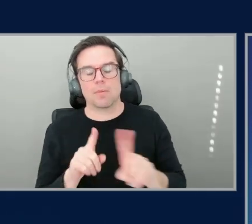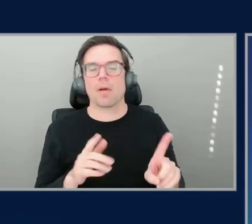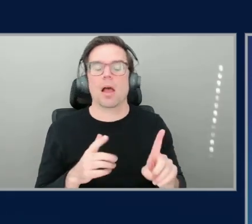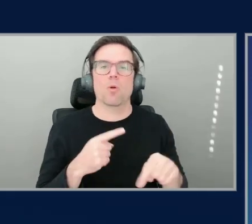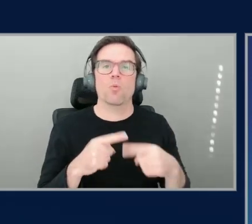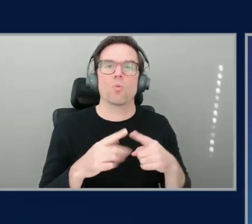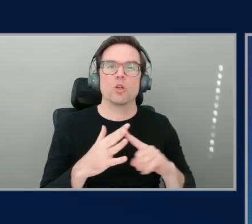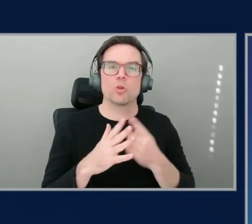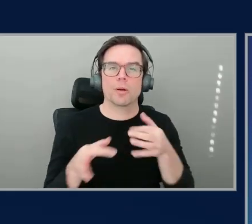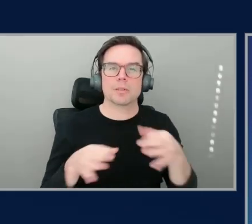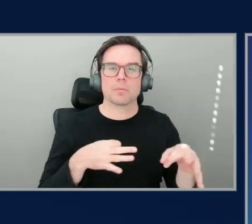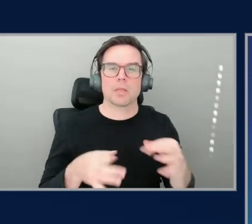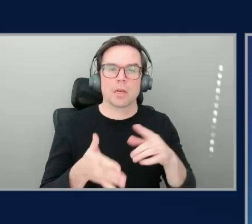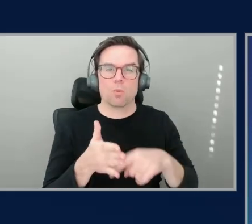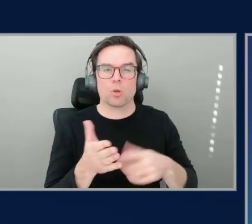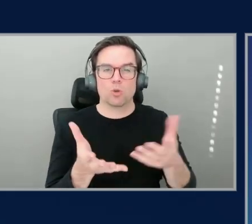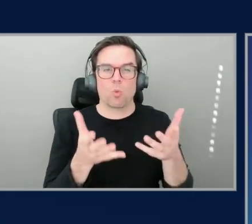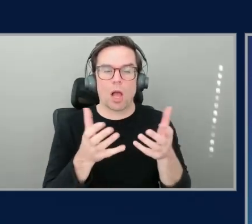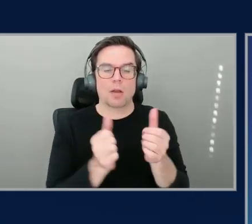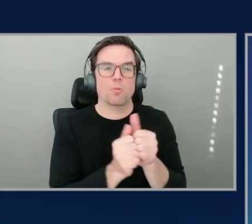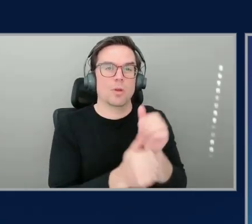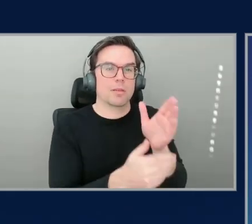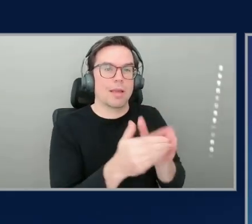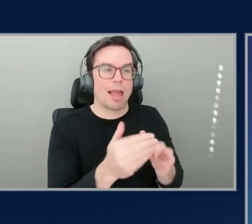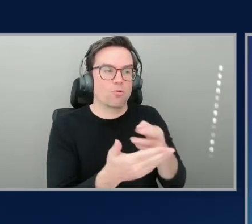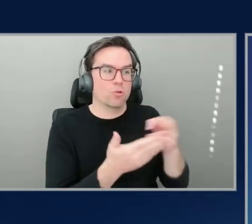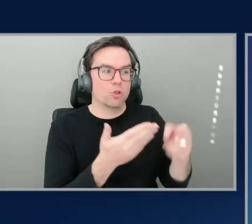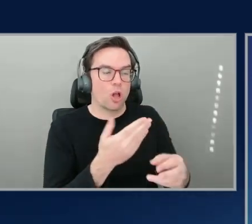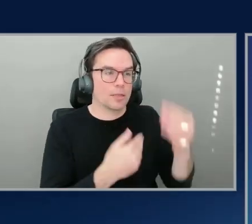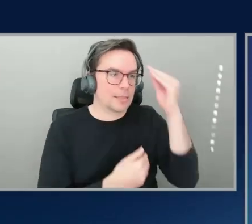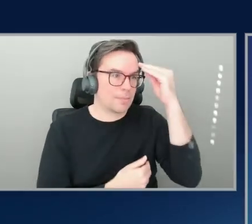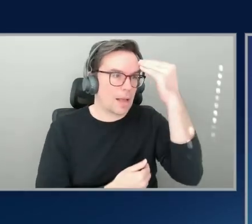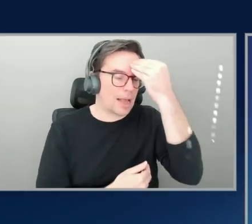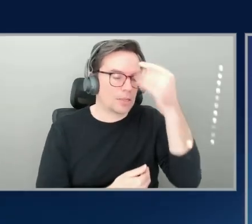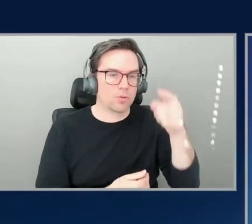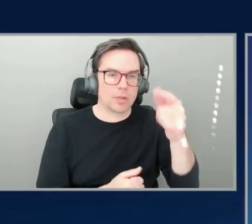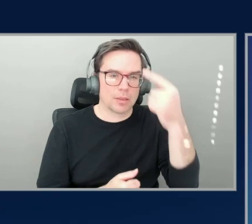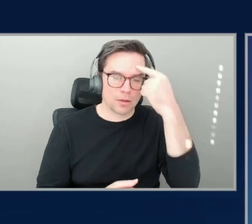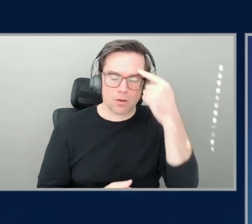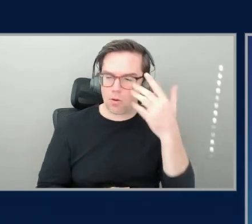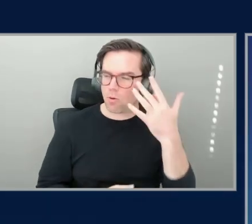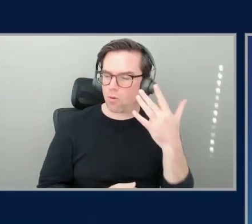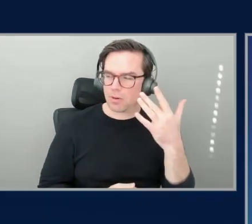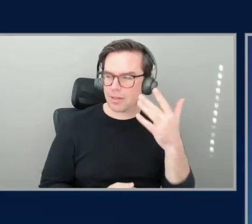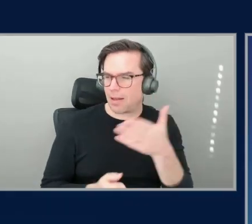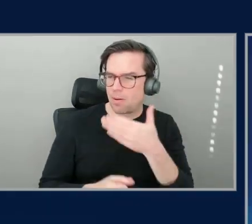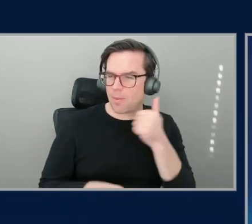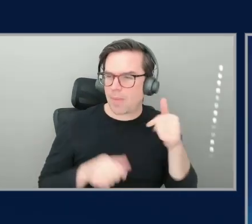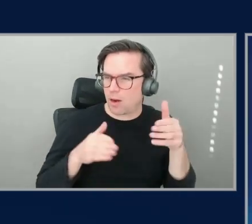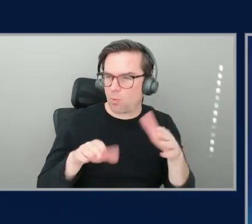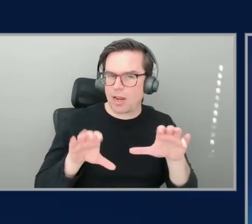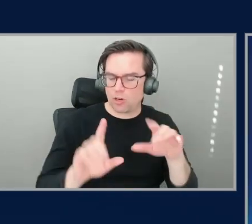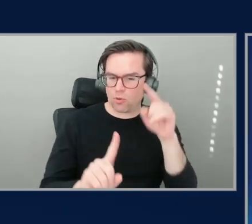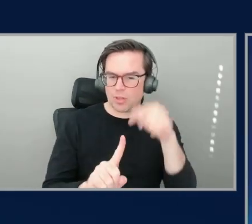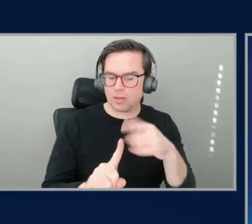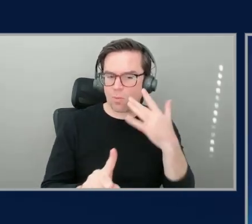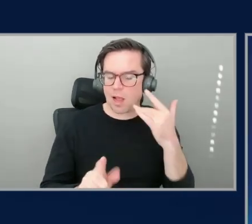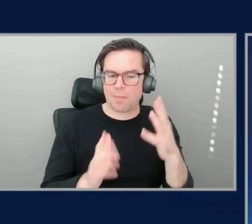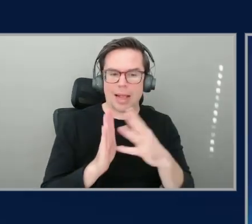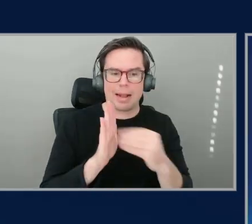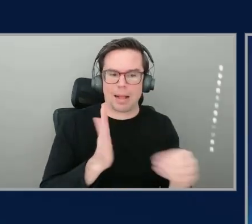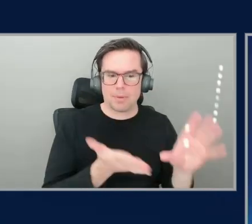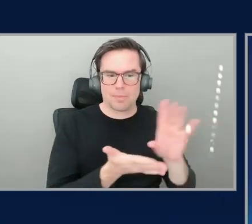and with prior programming knowledge, you start going like, isn't there a better way to do this? Like, why do I keep copying and pasting this one block? Yeah. And yeah, exactly. And